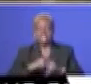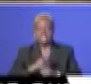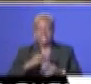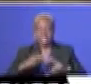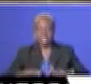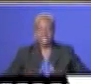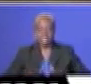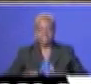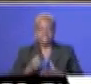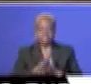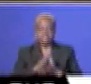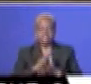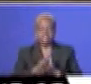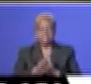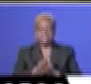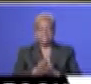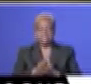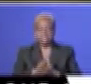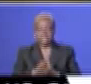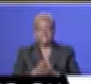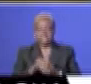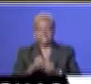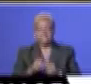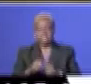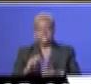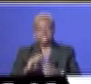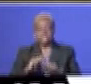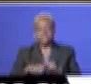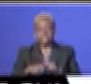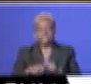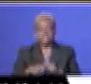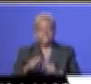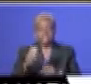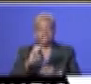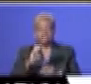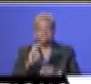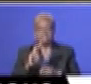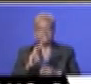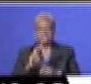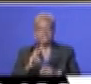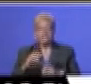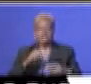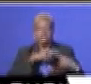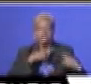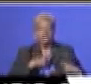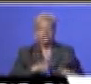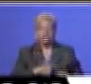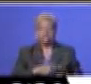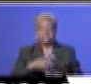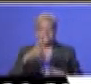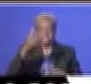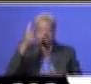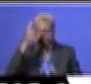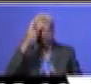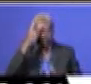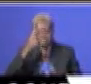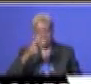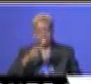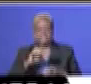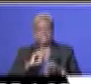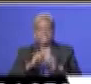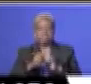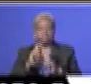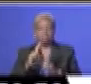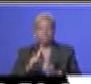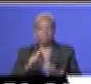that cardiovascular or heart disease has been the leading cause of death for both men and women in the Bahamas, with a rate of 184 per